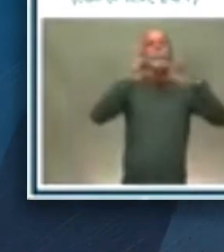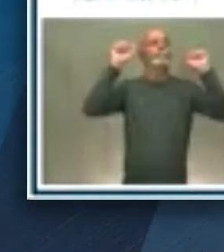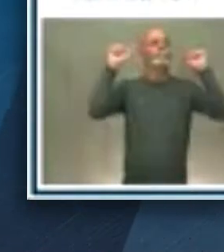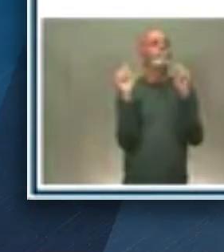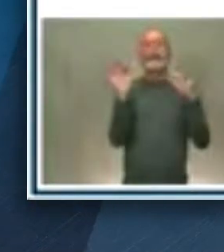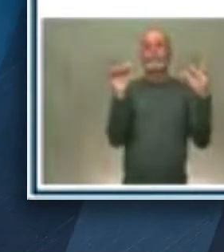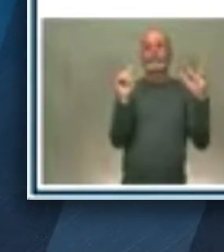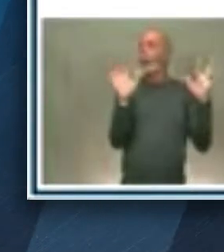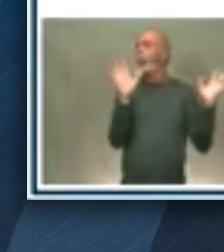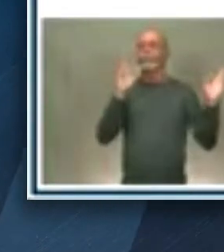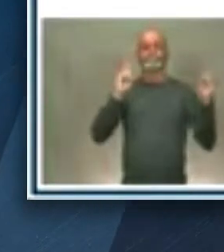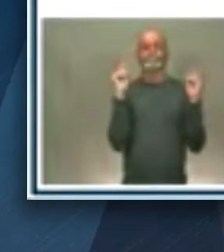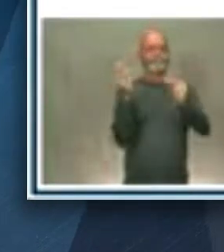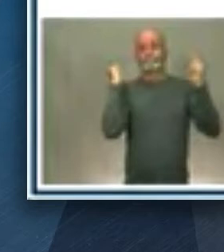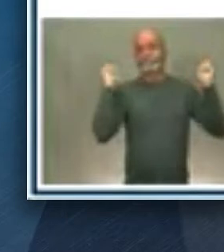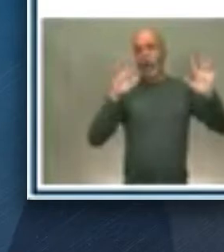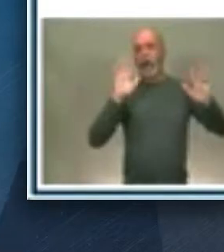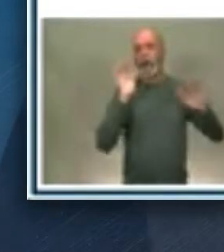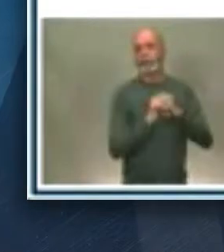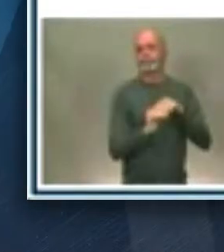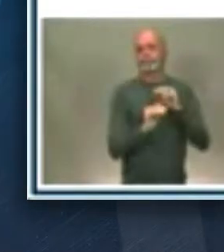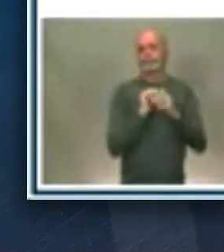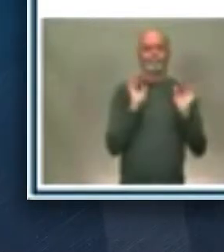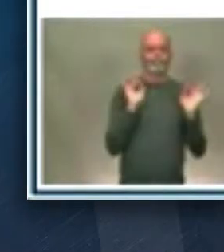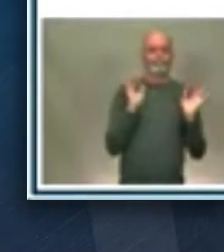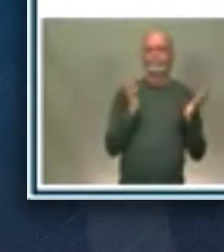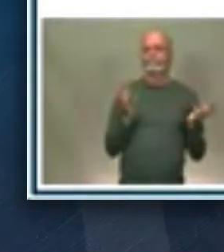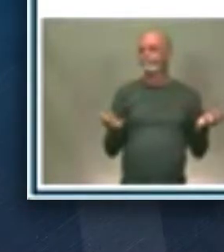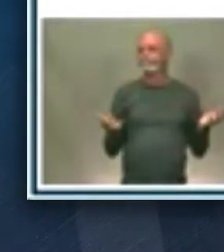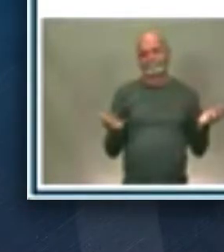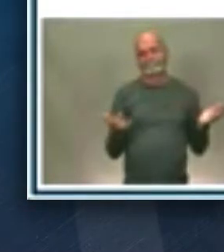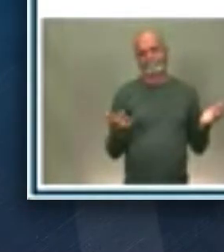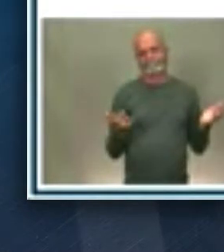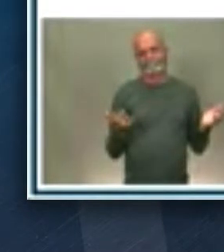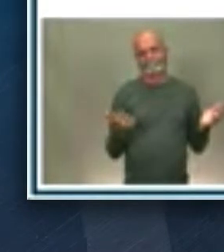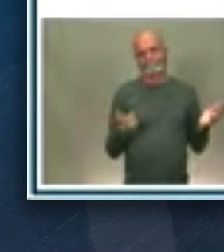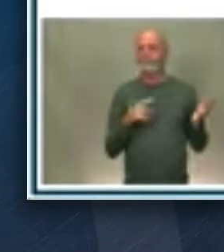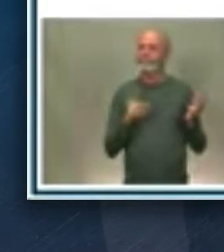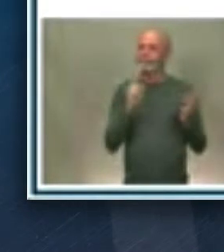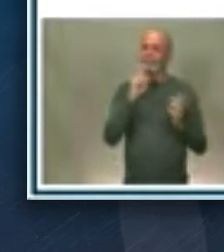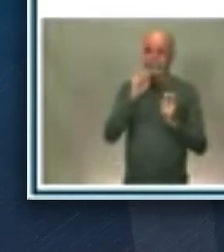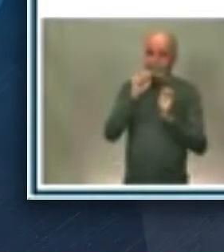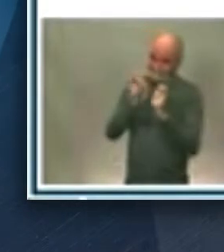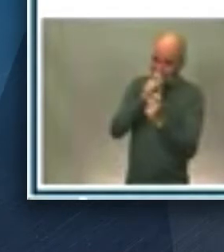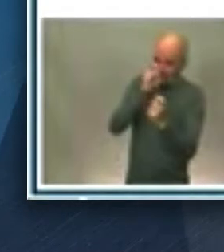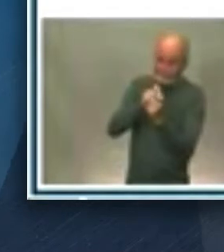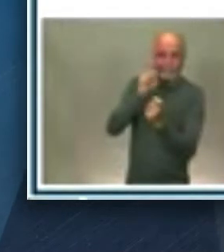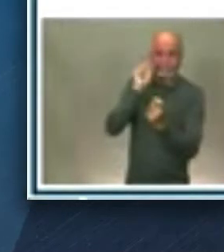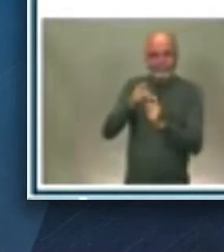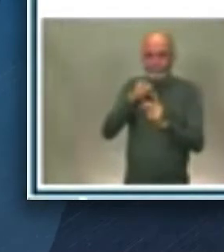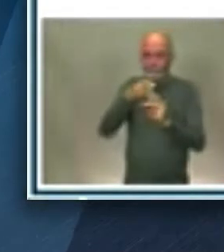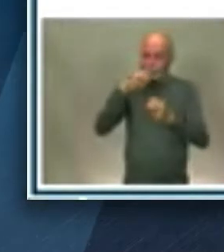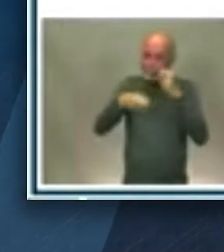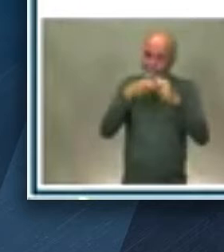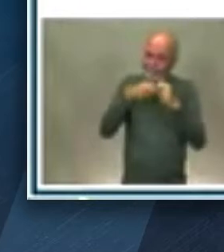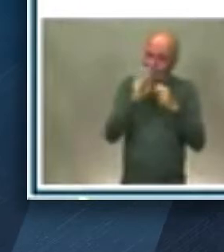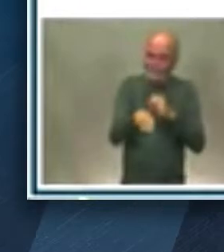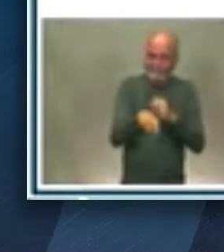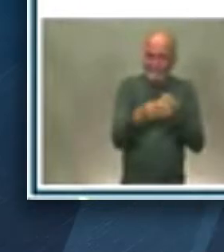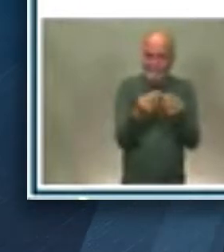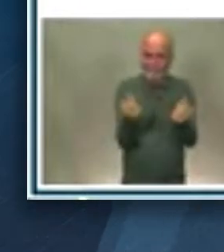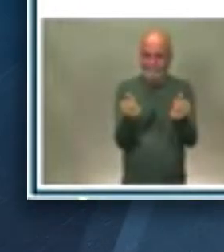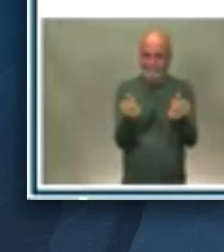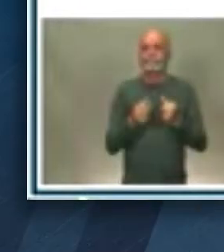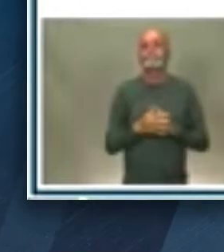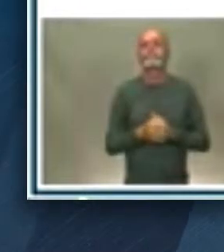the root causes of these issues if we really want to move the province forward. Dr. Strain, I know this is a politically charged conversation on the